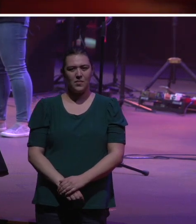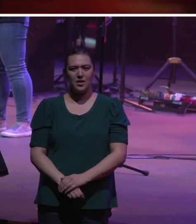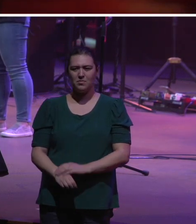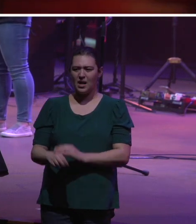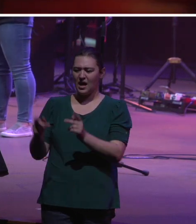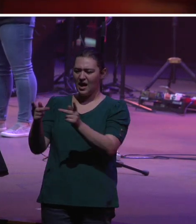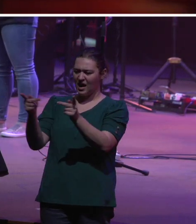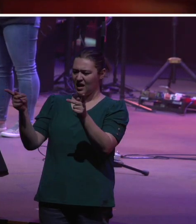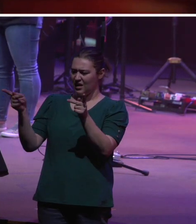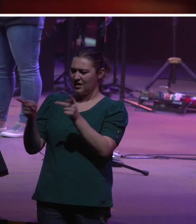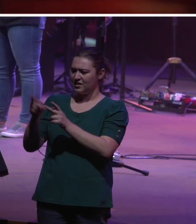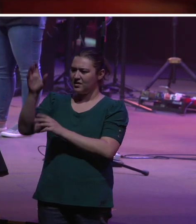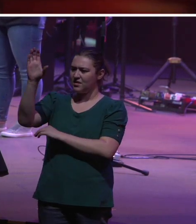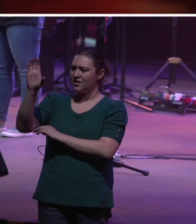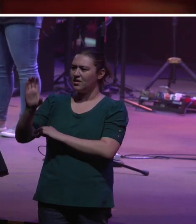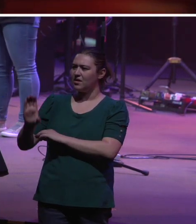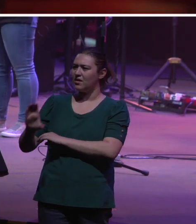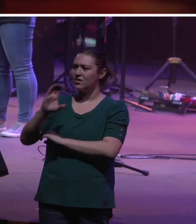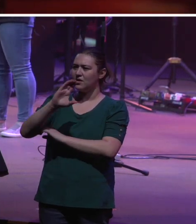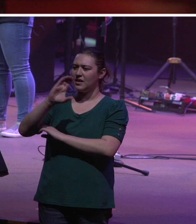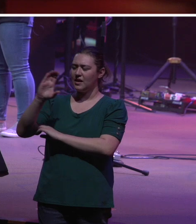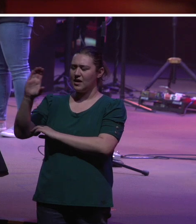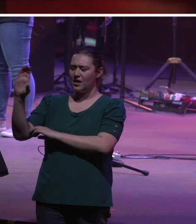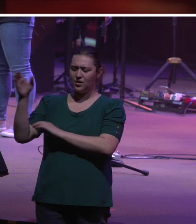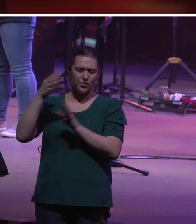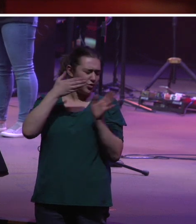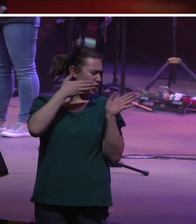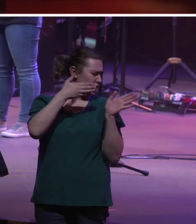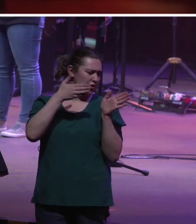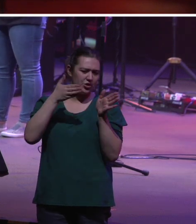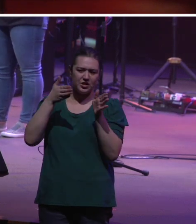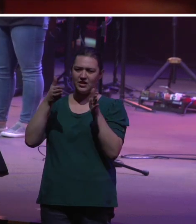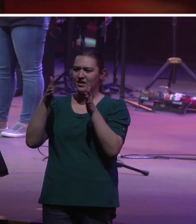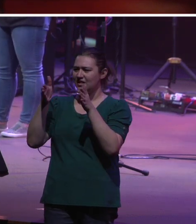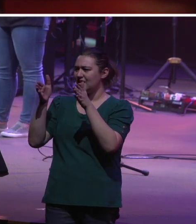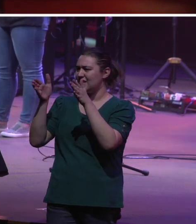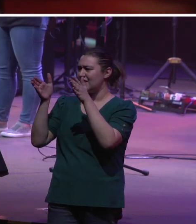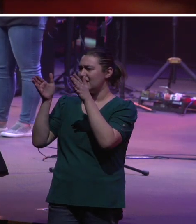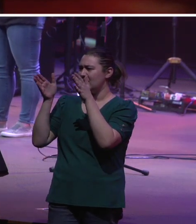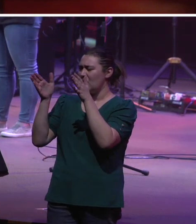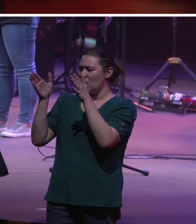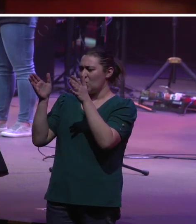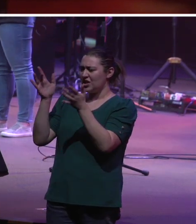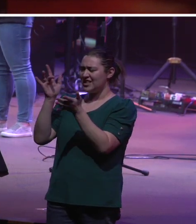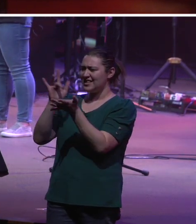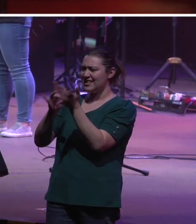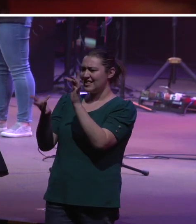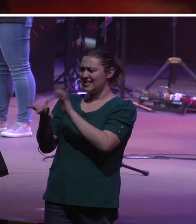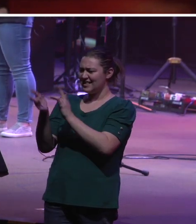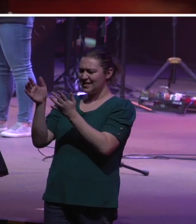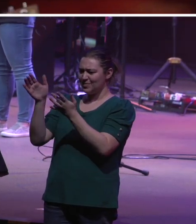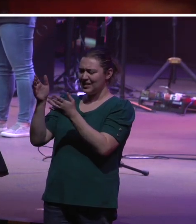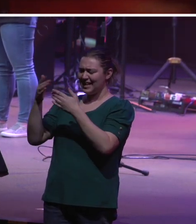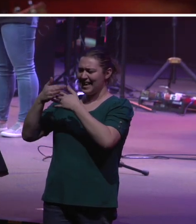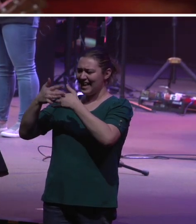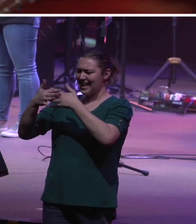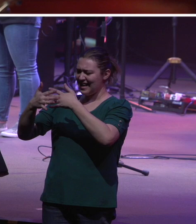cast my mind to Calvary, where Jesus